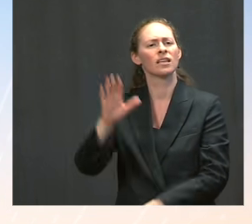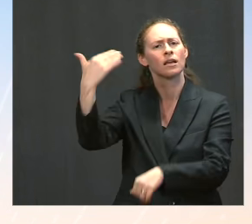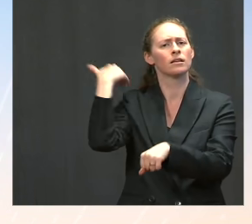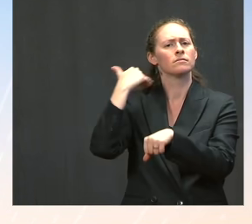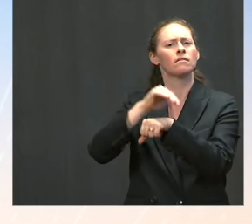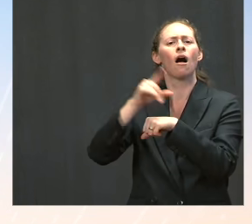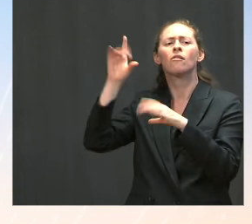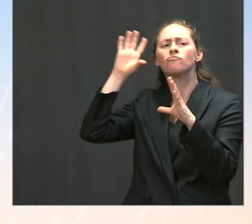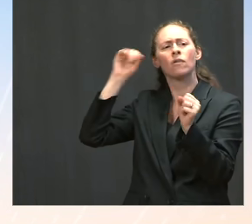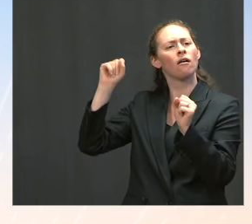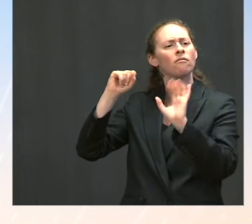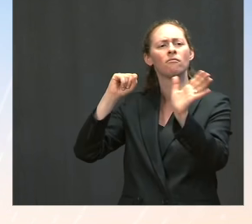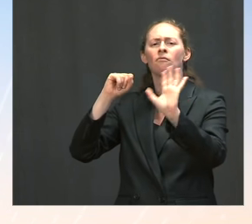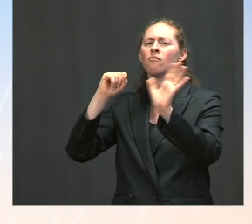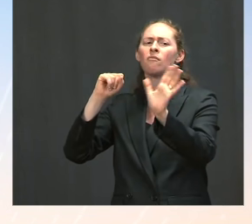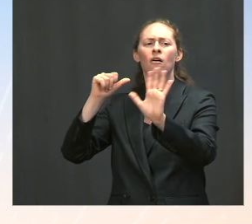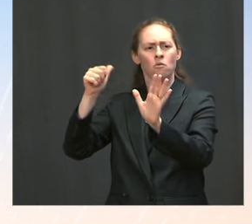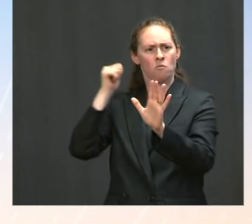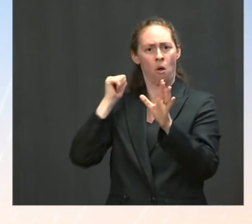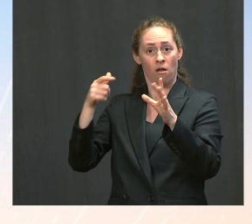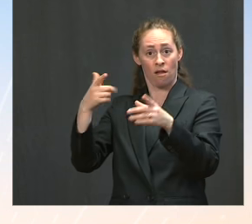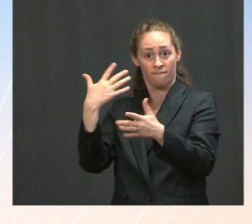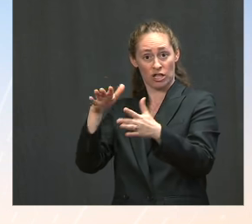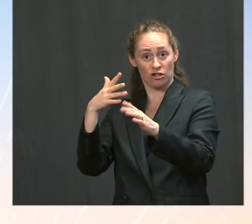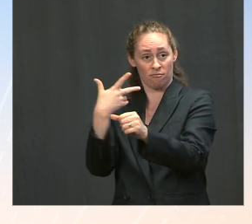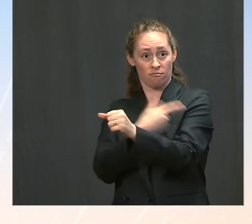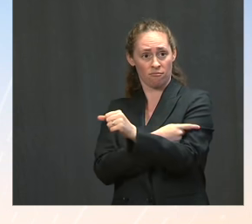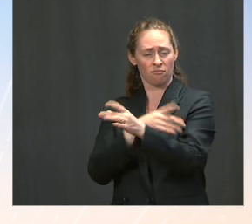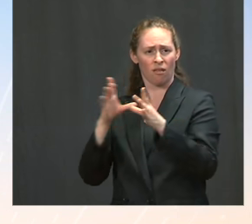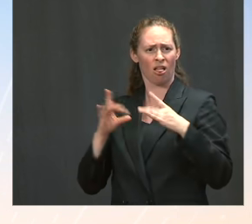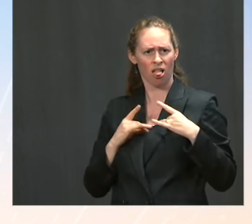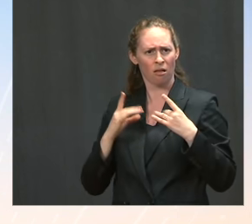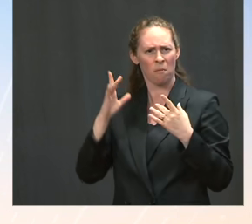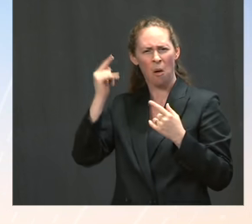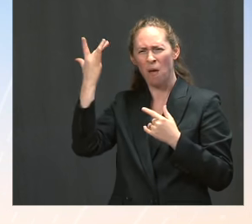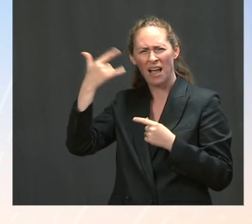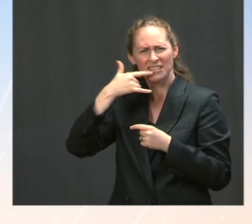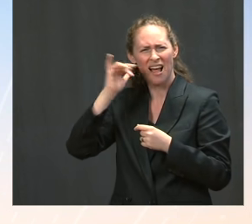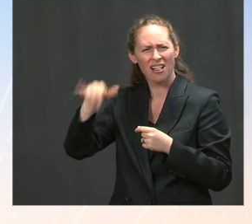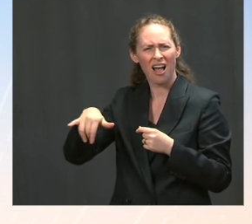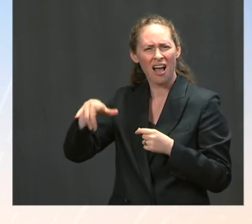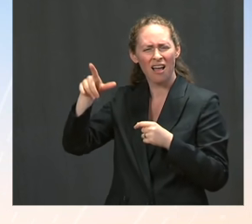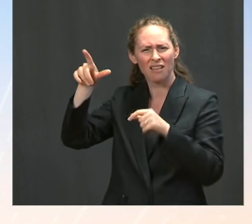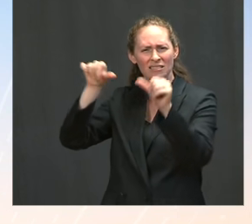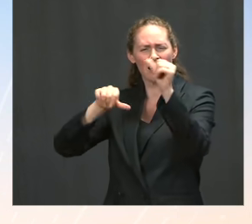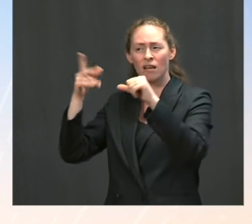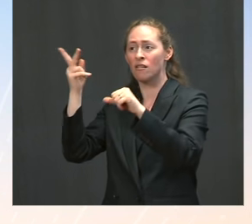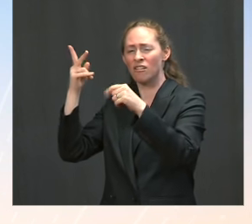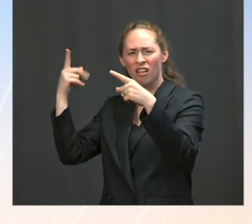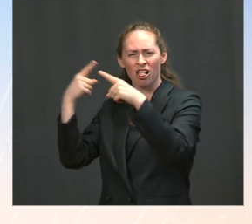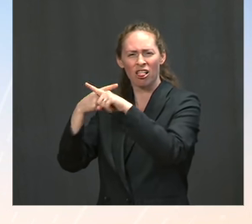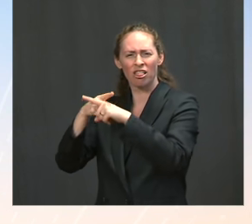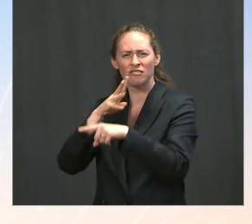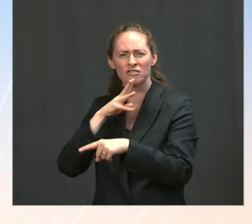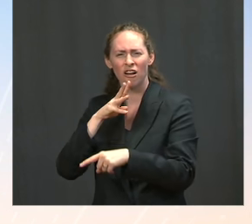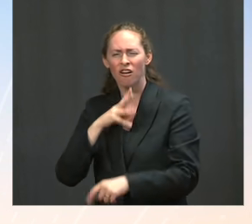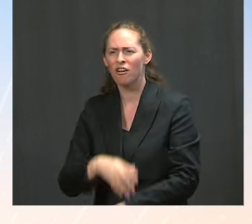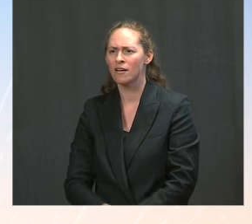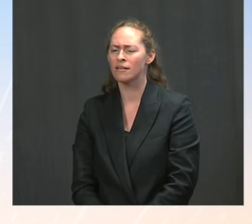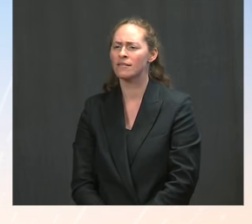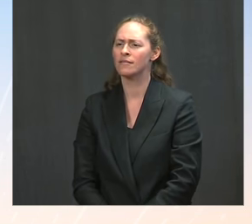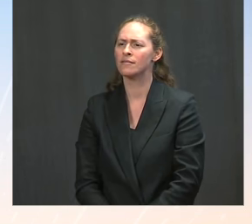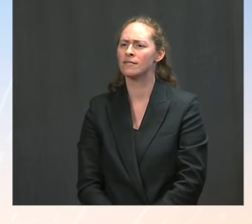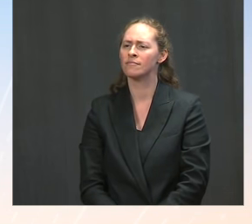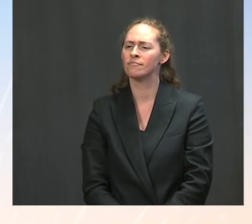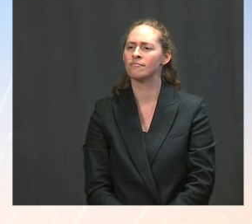vaccinations. Why did he say that when that is not what the science says? Well, what the science says is that 97% of